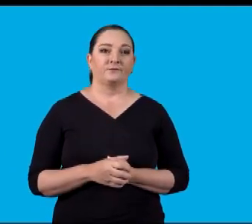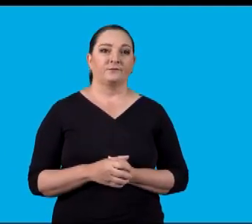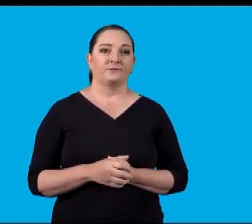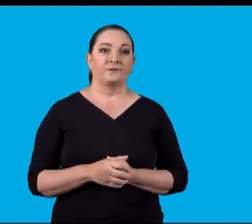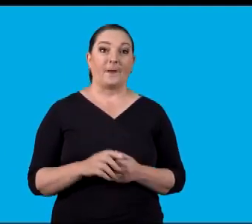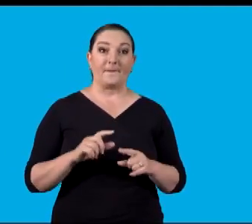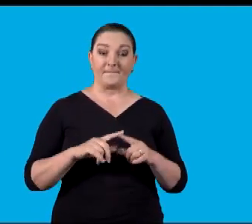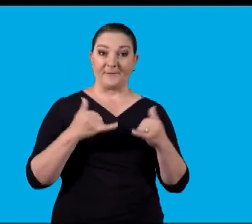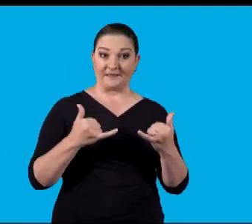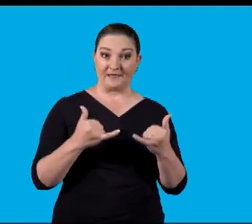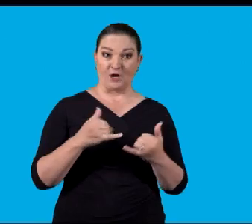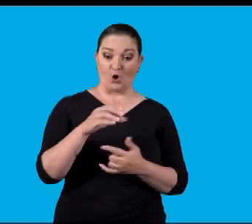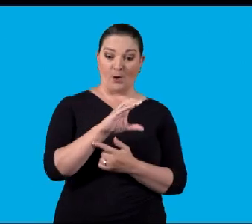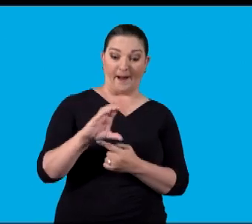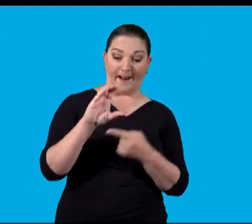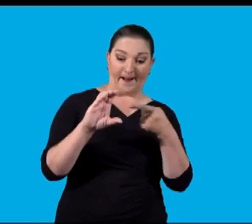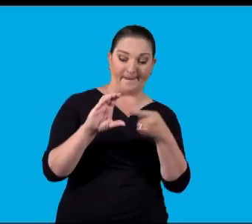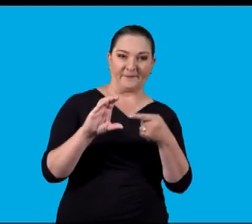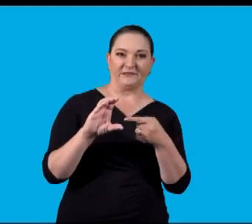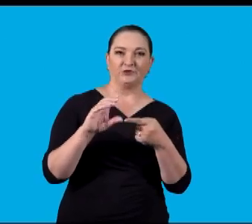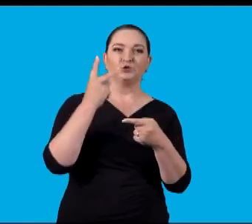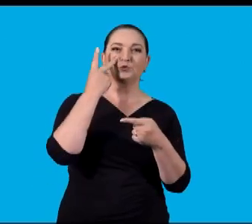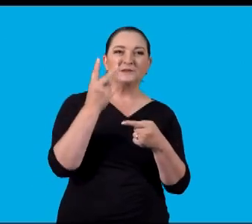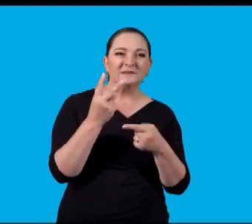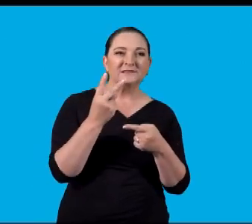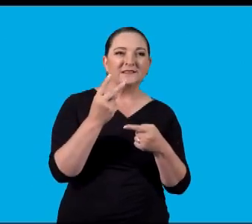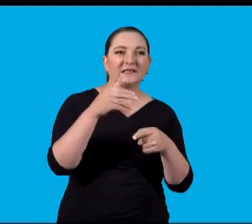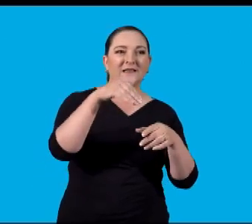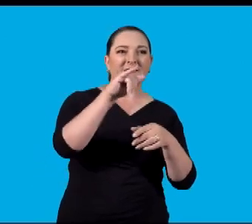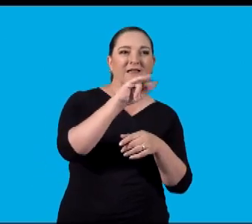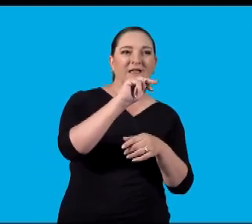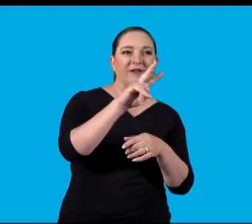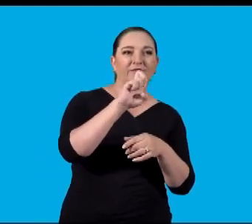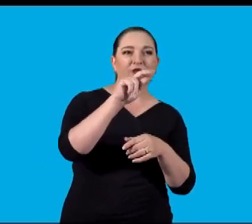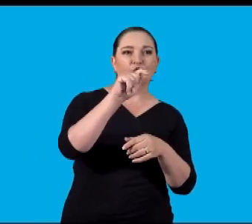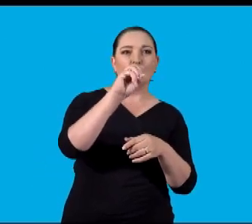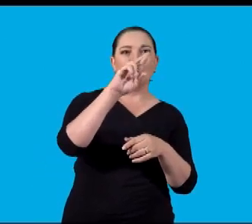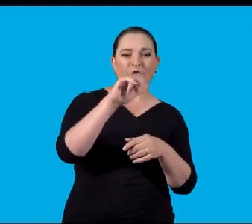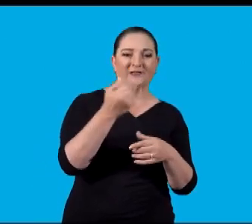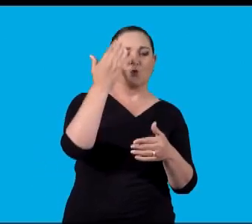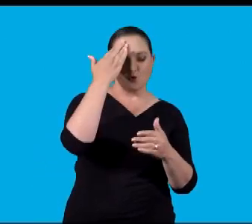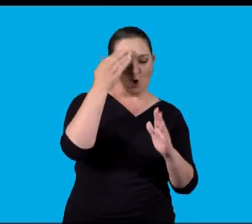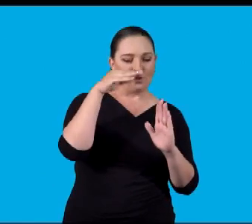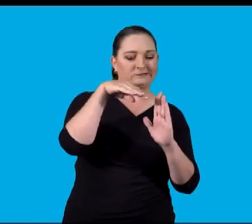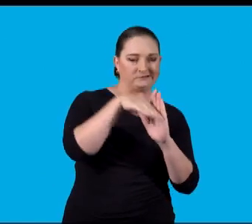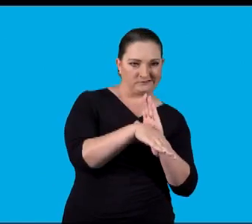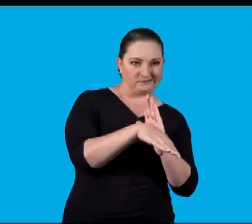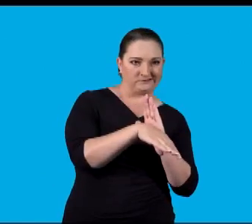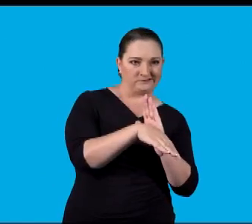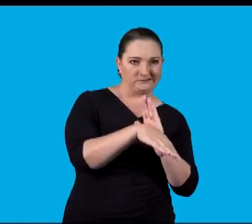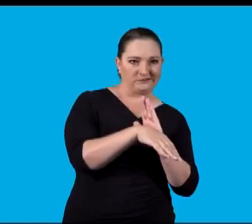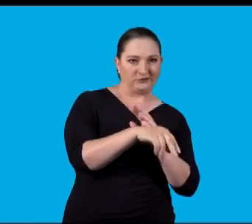our changes in working capital, on inventory, we can see here that this is a decrease from 272 to